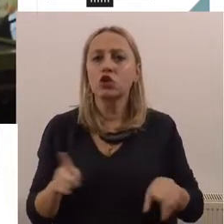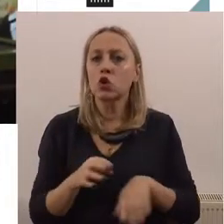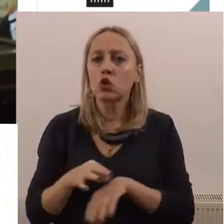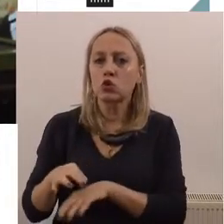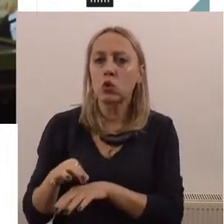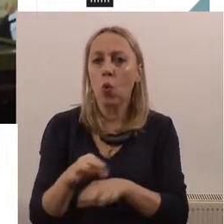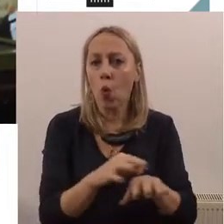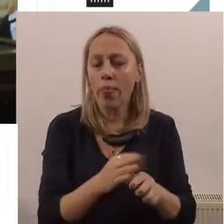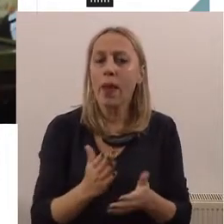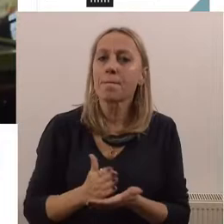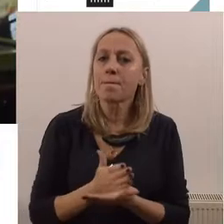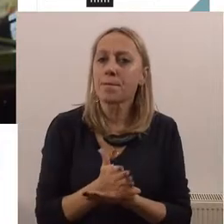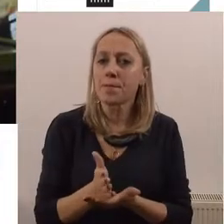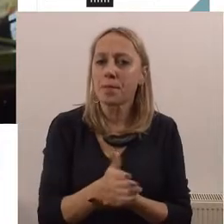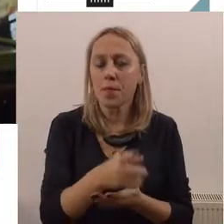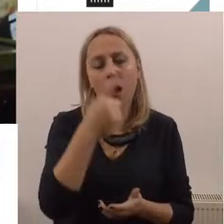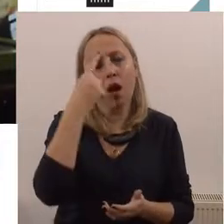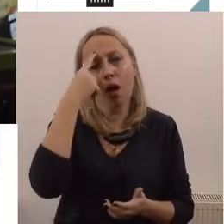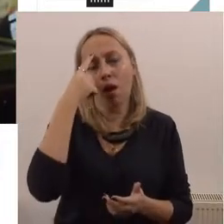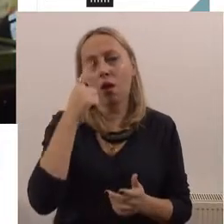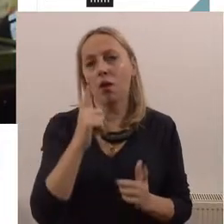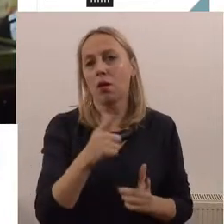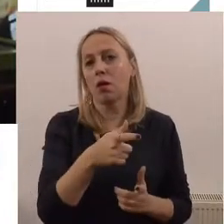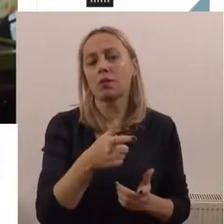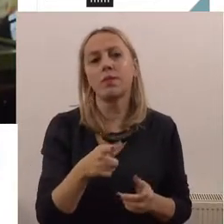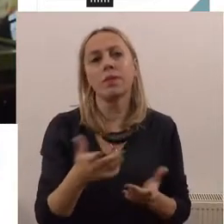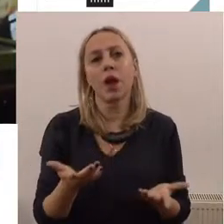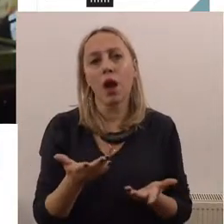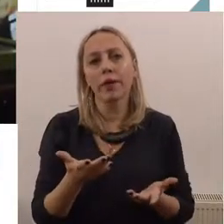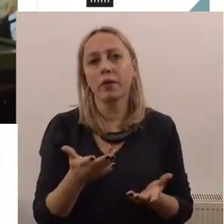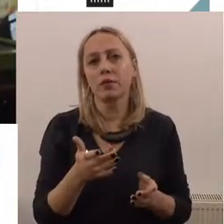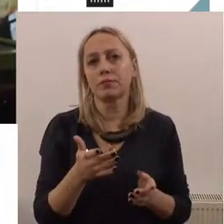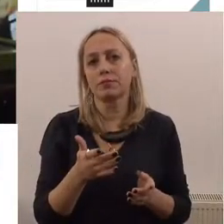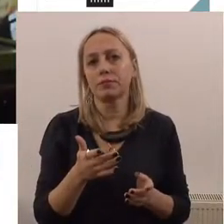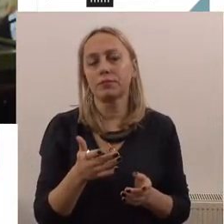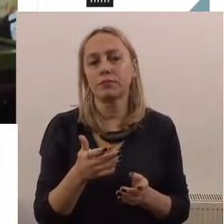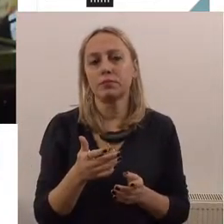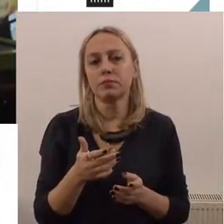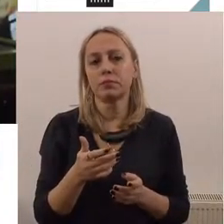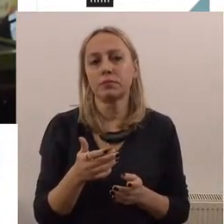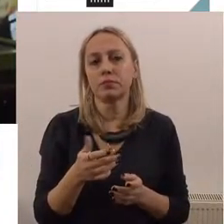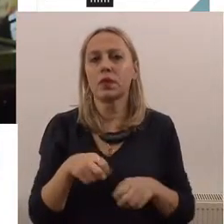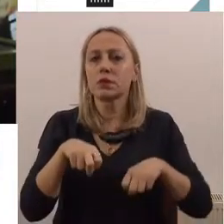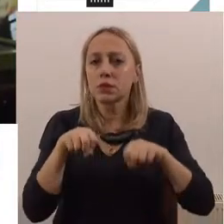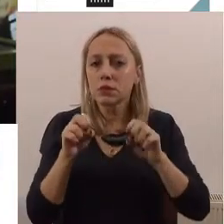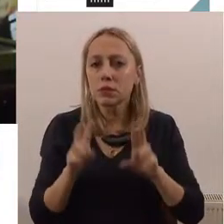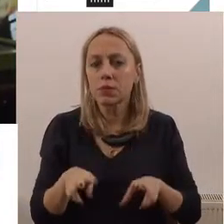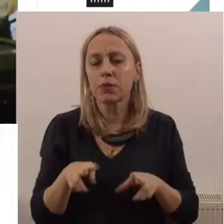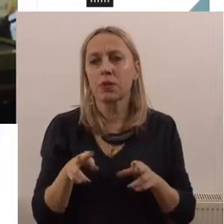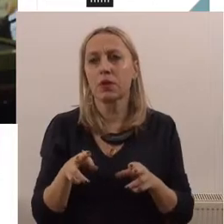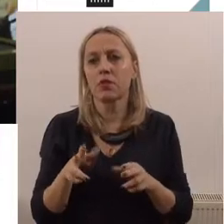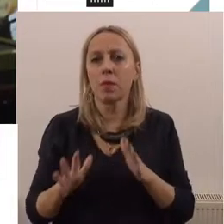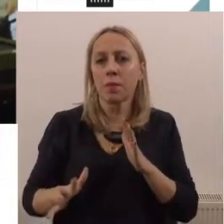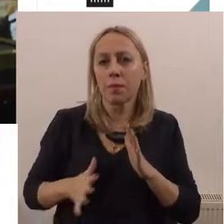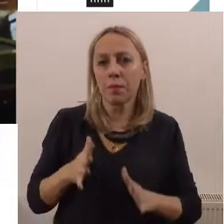building routes, we have tour routes